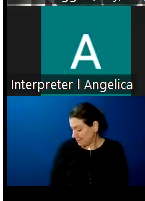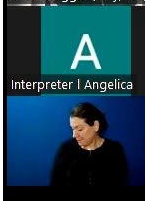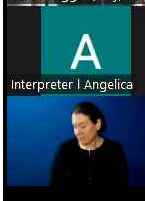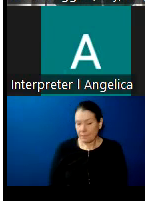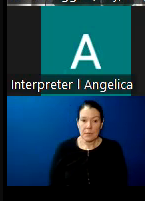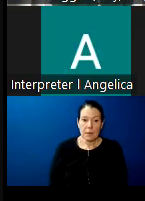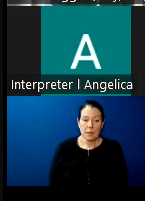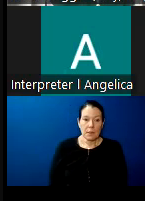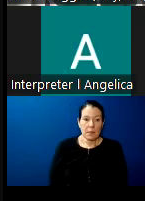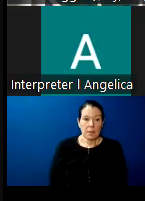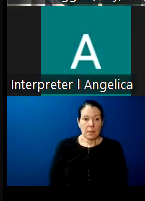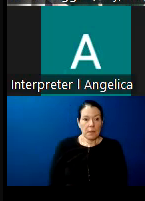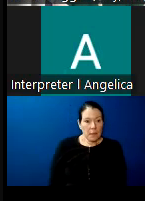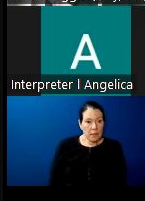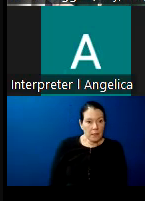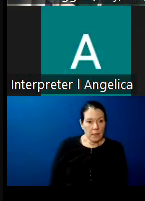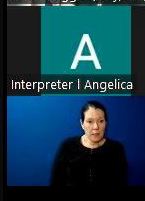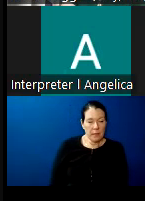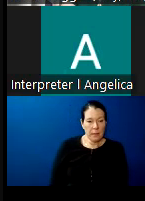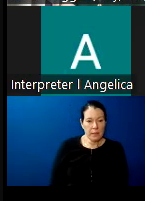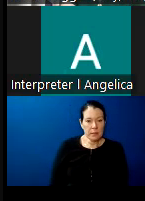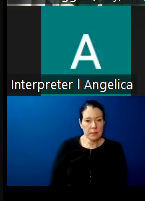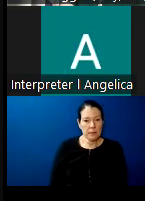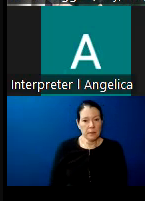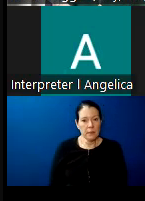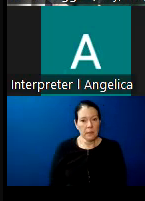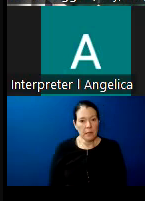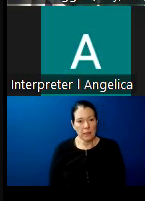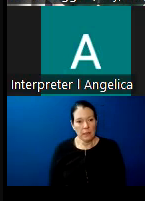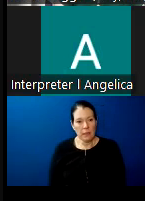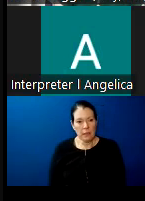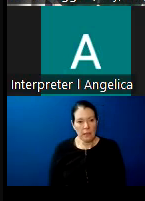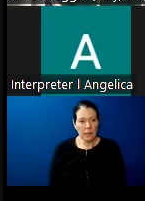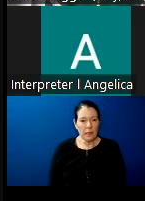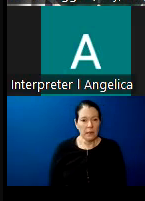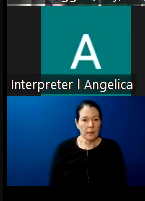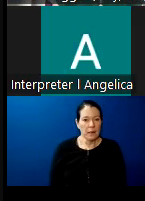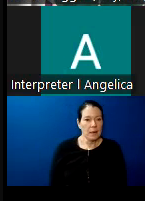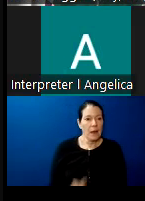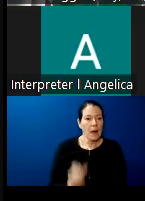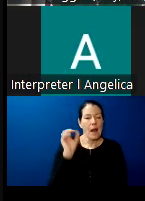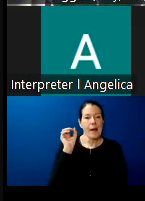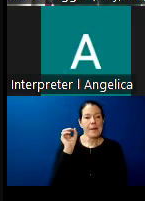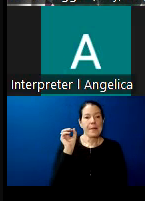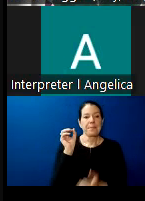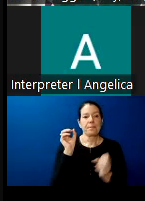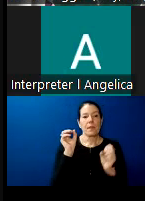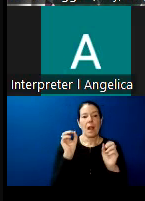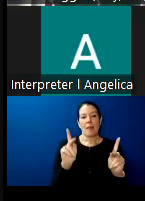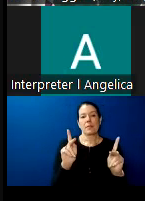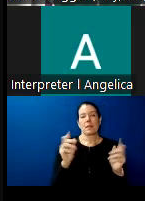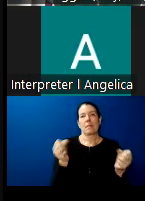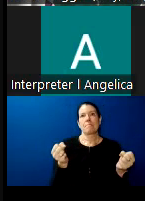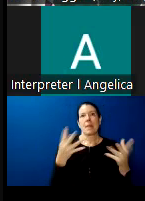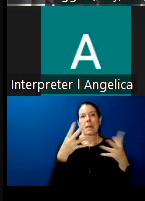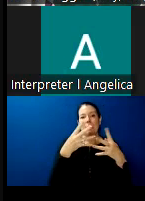All right. And then Obviously, there are a myriad